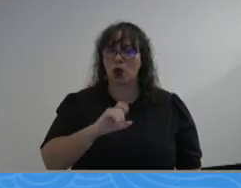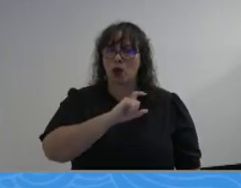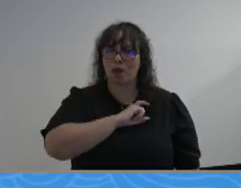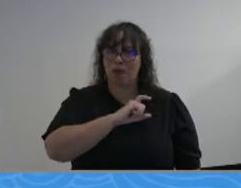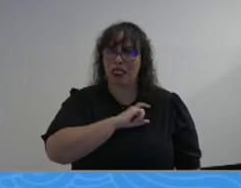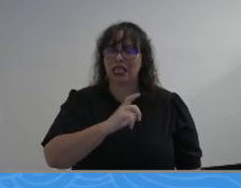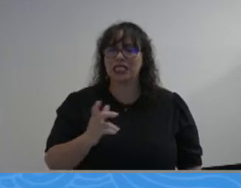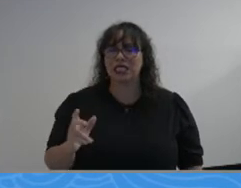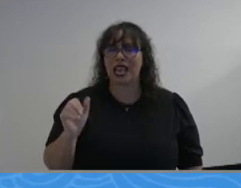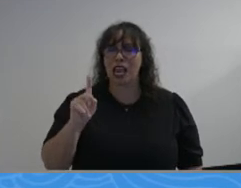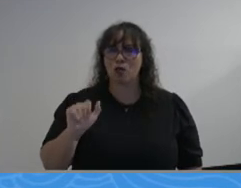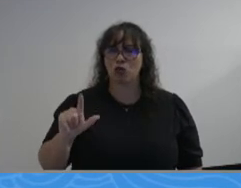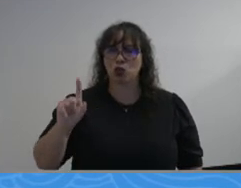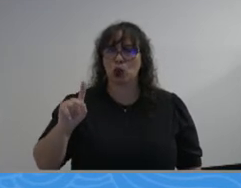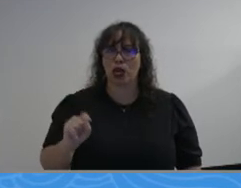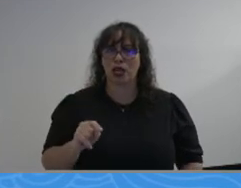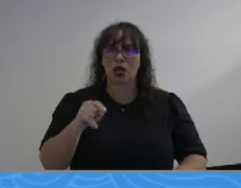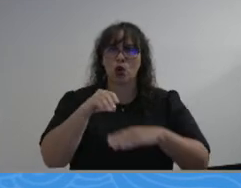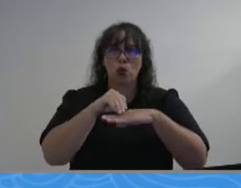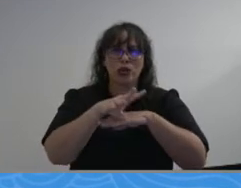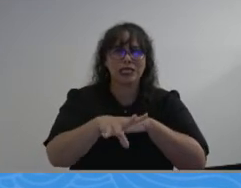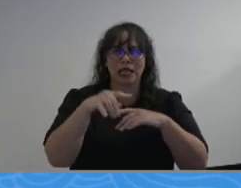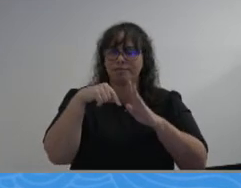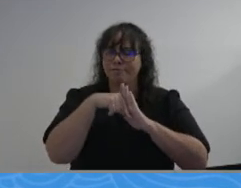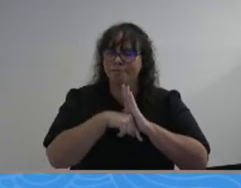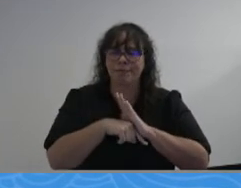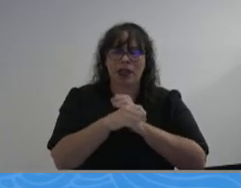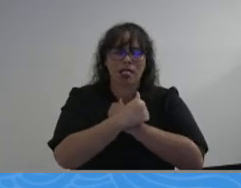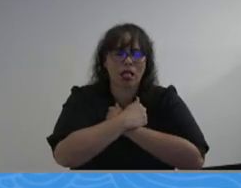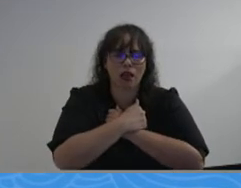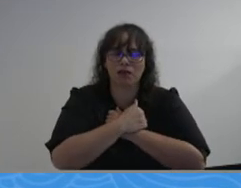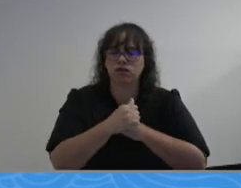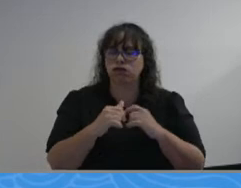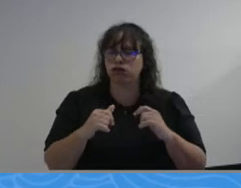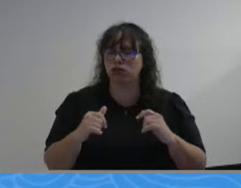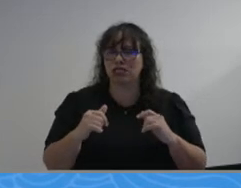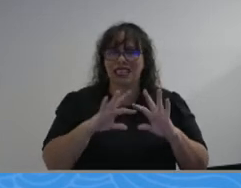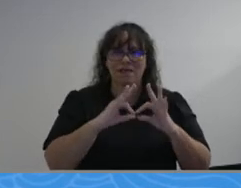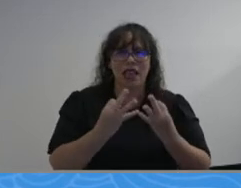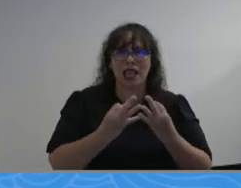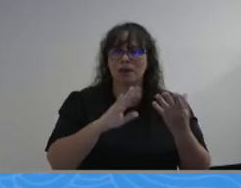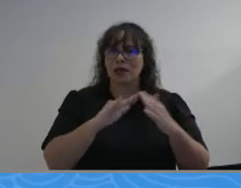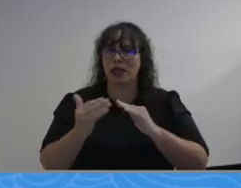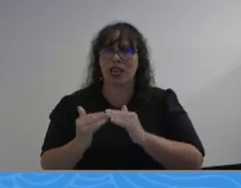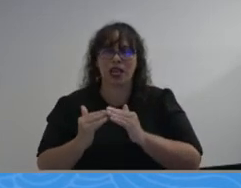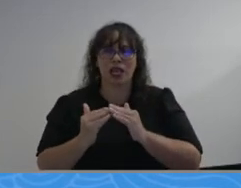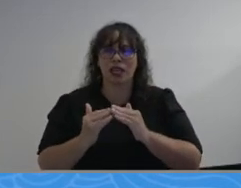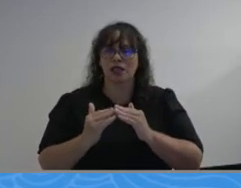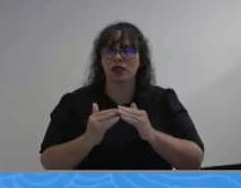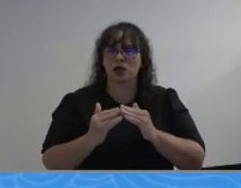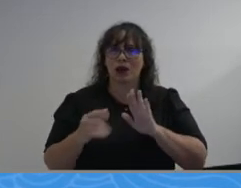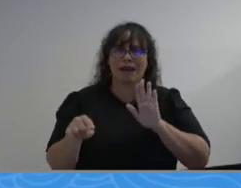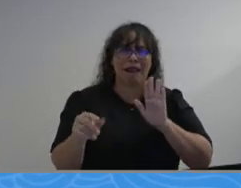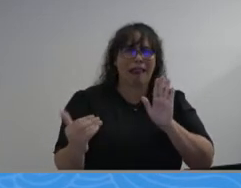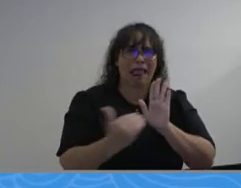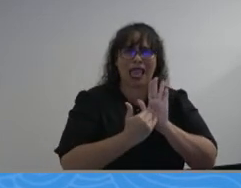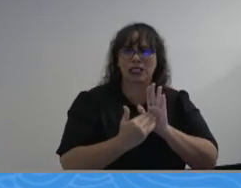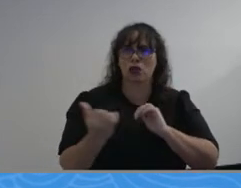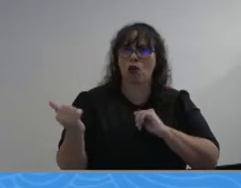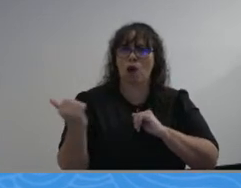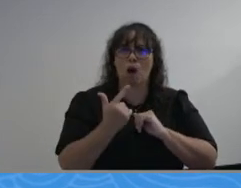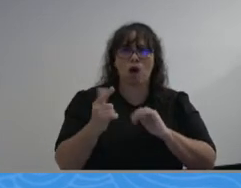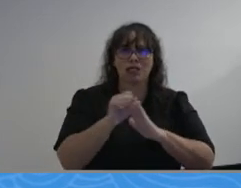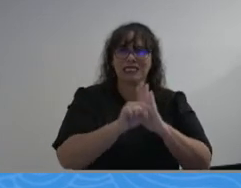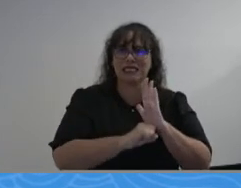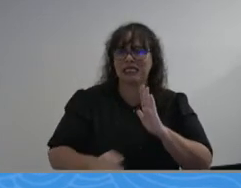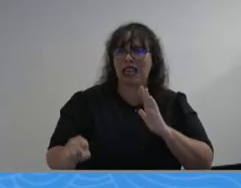We send deep love to their family and to their community. We condemn all state violence, especially violence against Black,